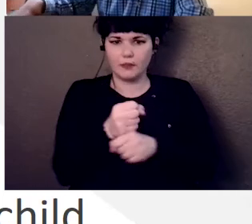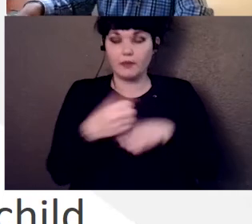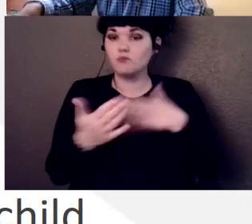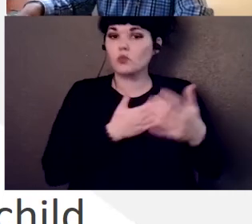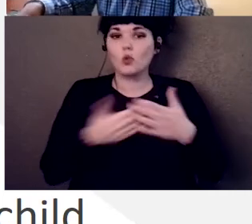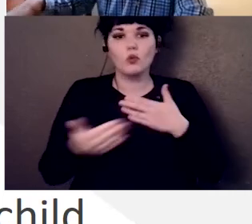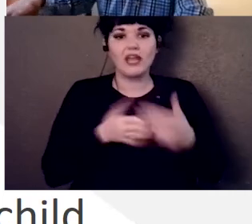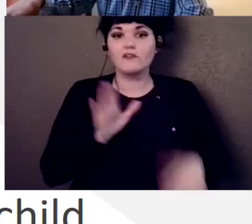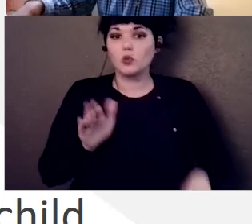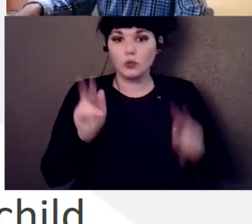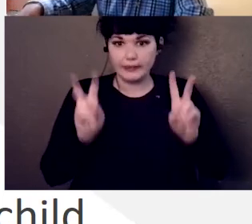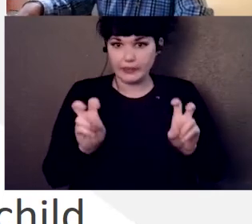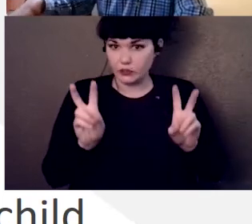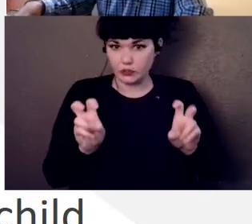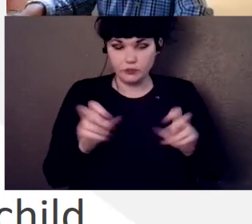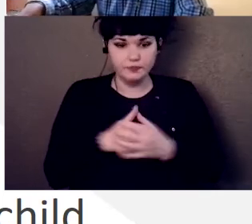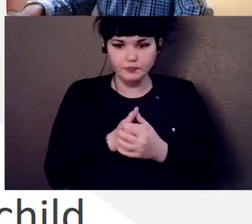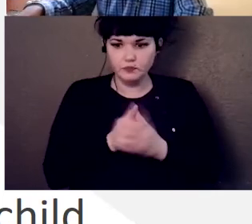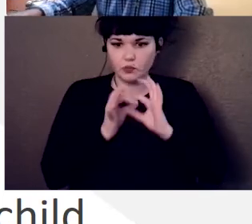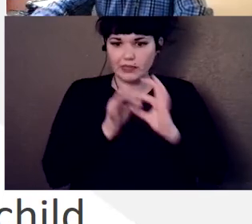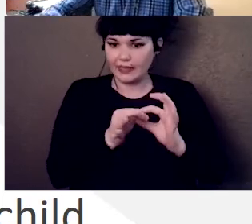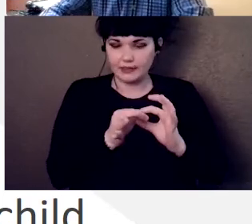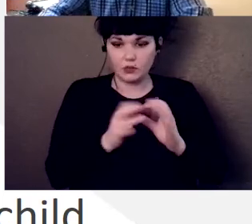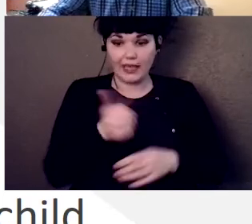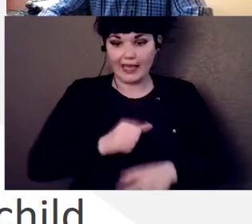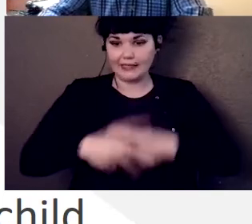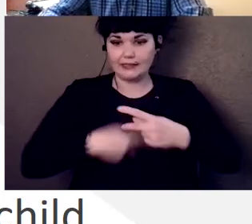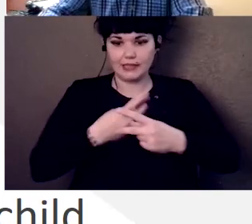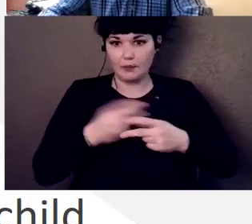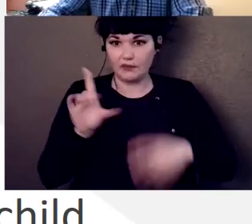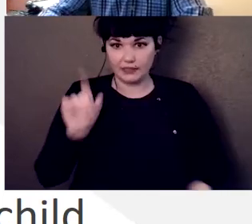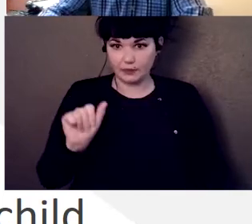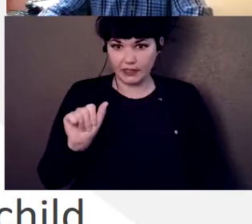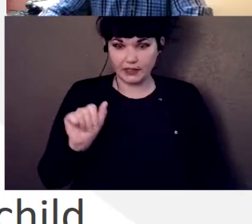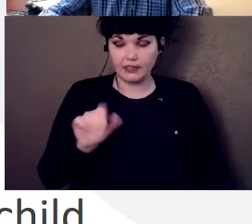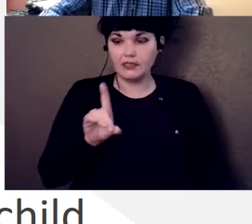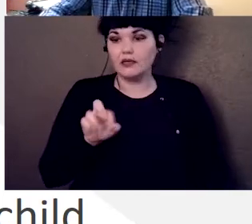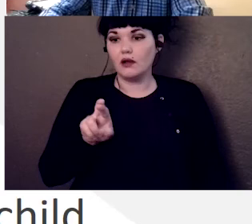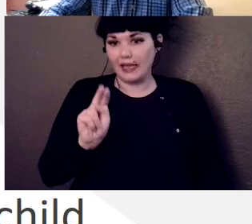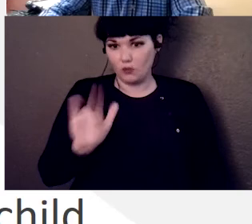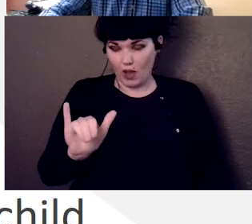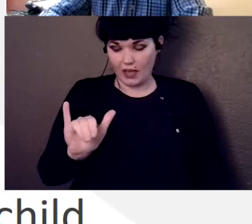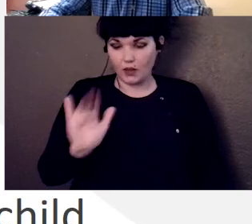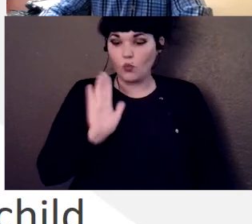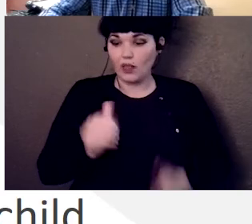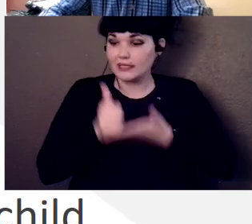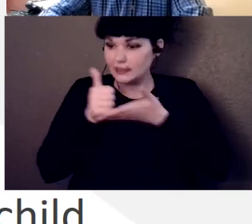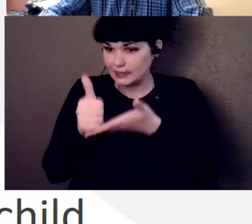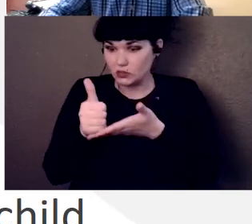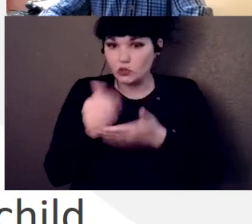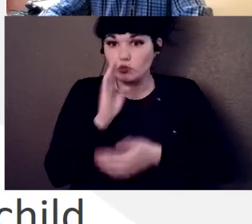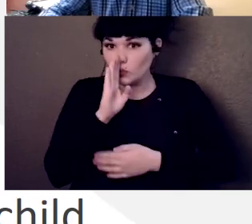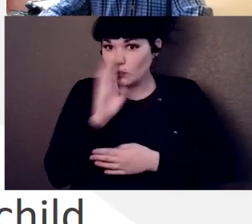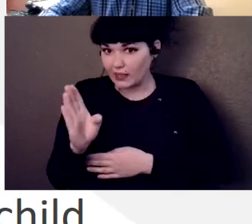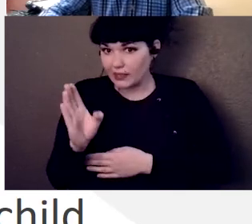as it pertains to any type of disability, DRNY will either assist you directly